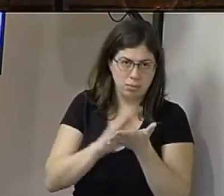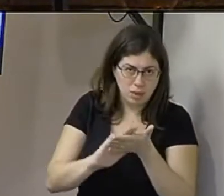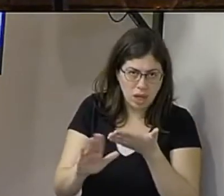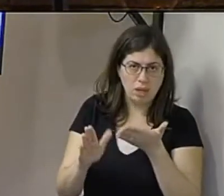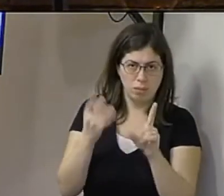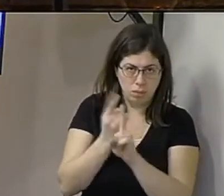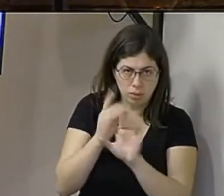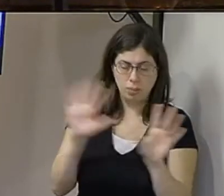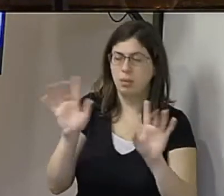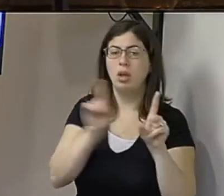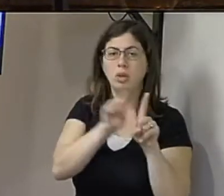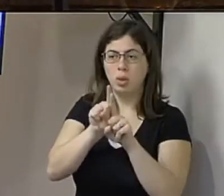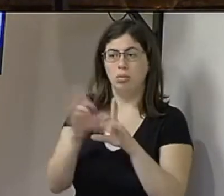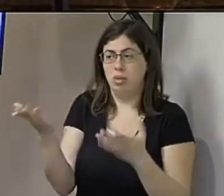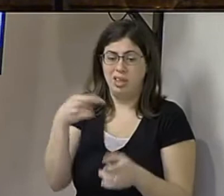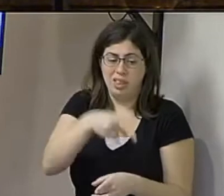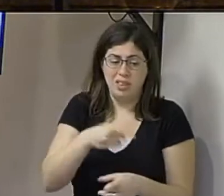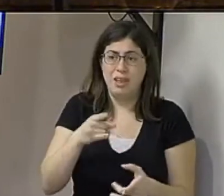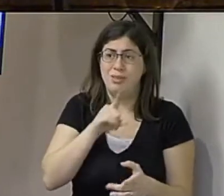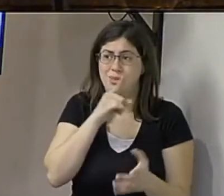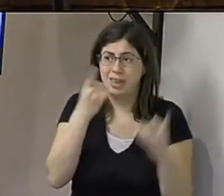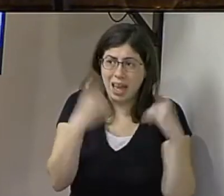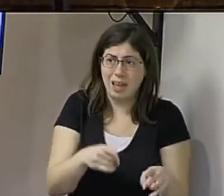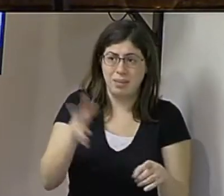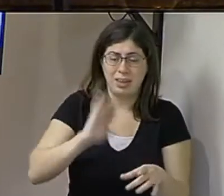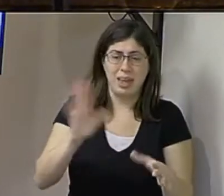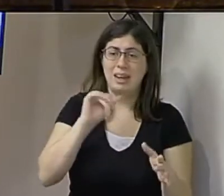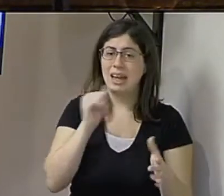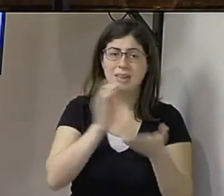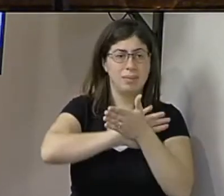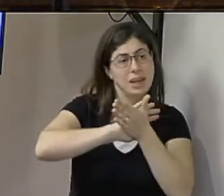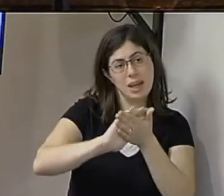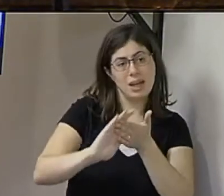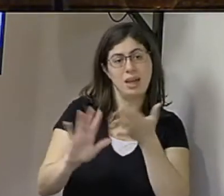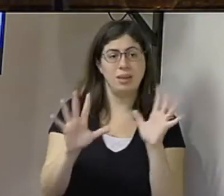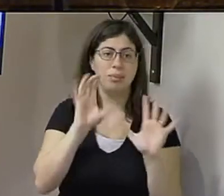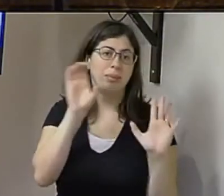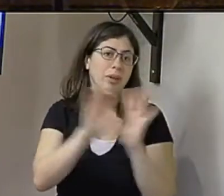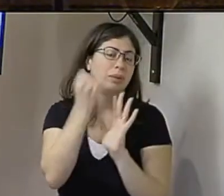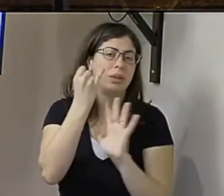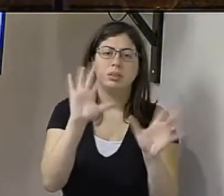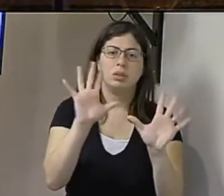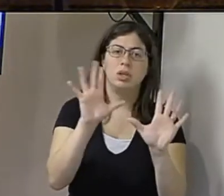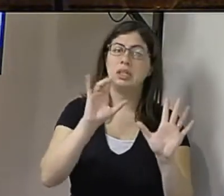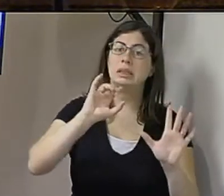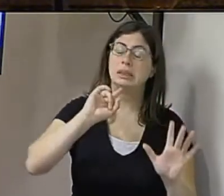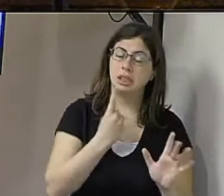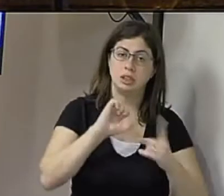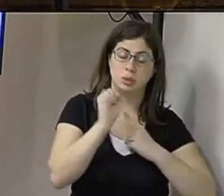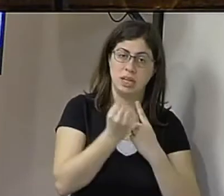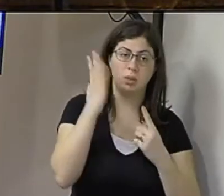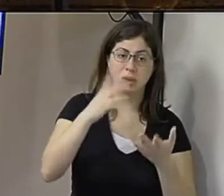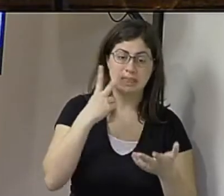want to be appropriate, but we also want to, hey, this is how it was. It wasn't some sort of like nice version of the story. It was a really intense situation, and